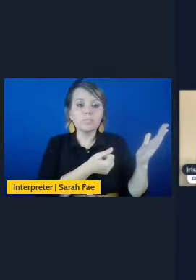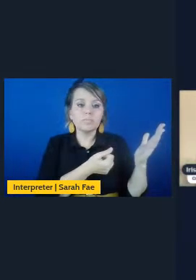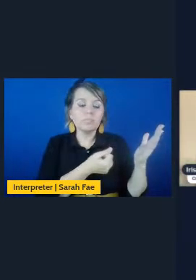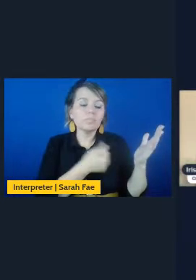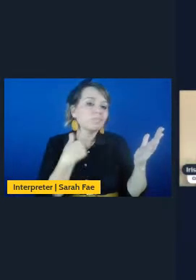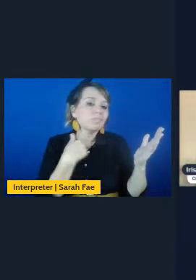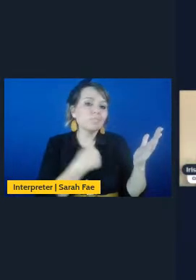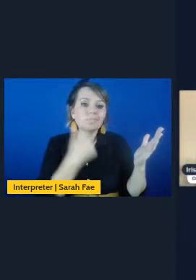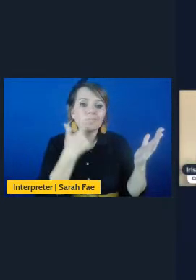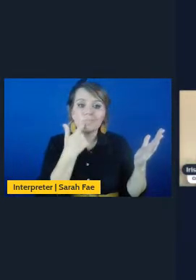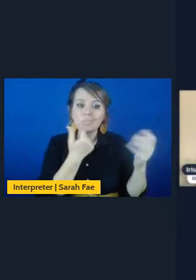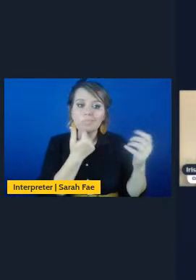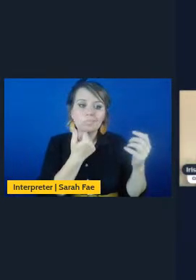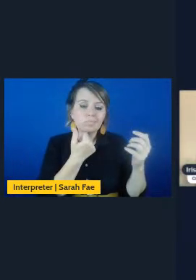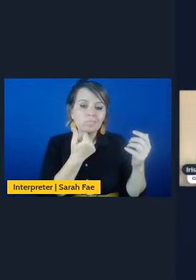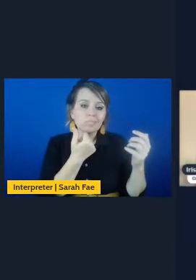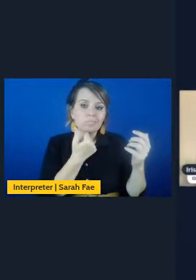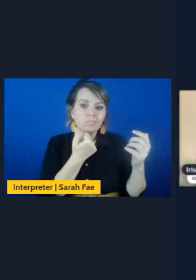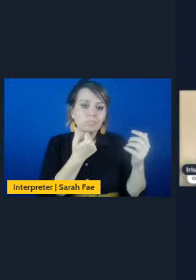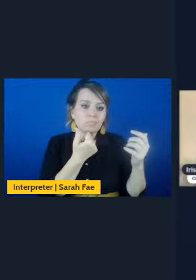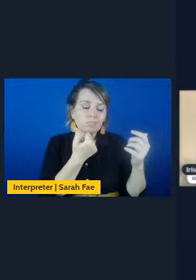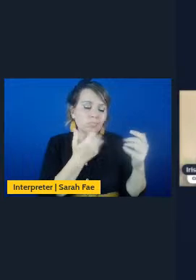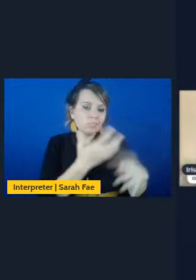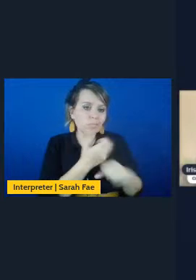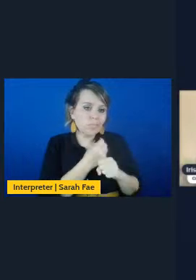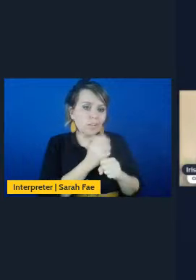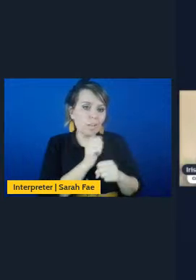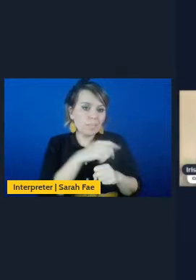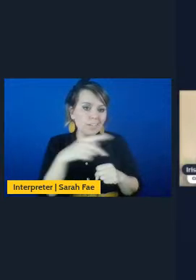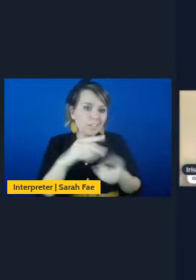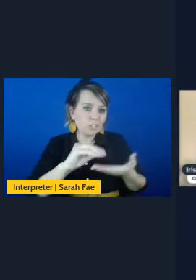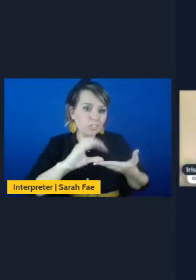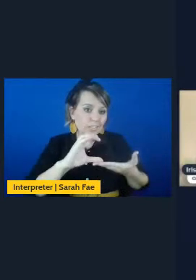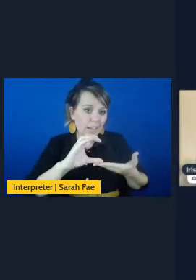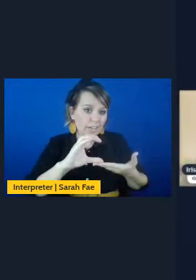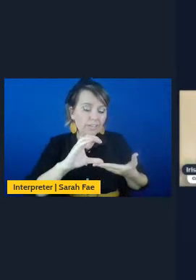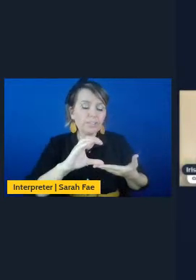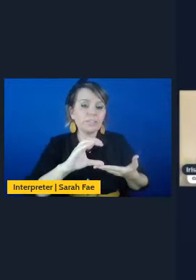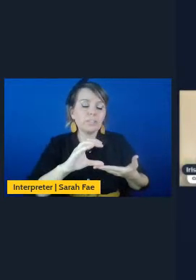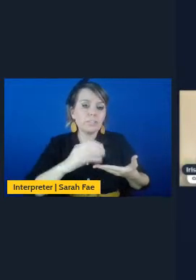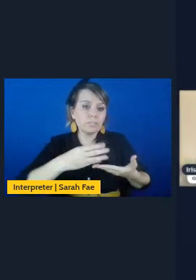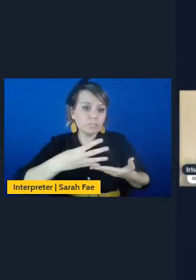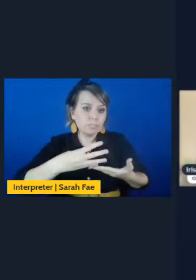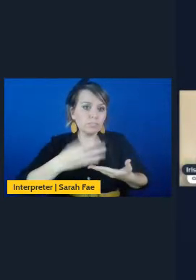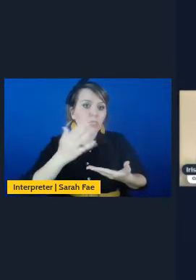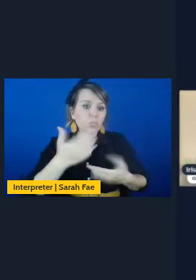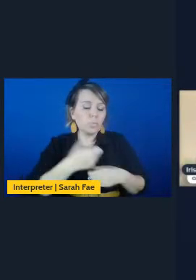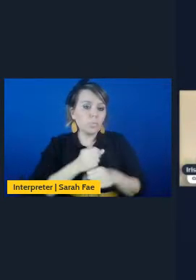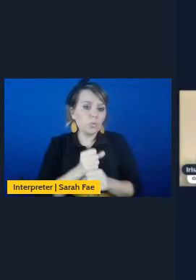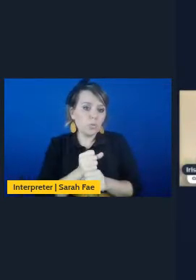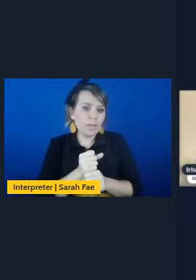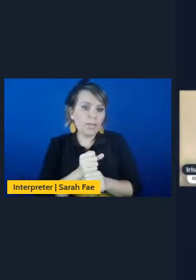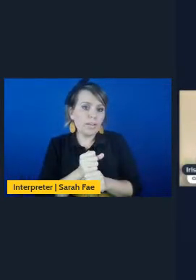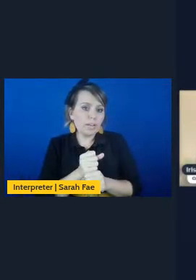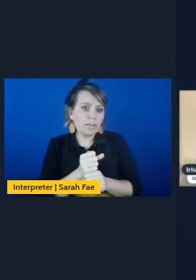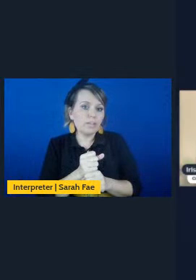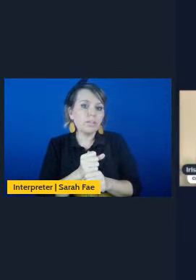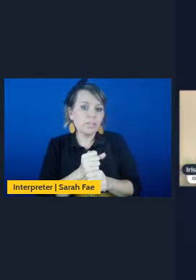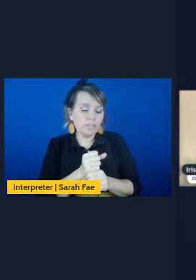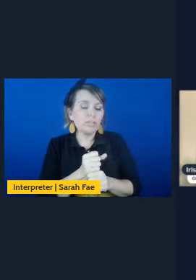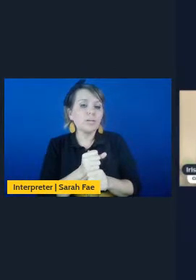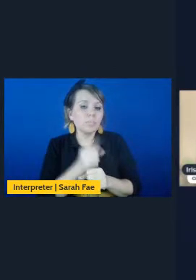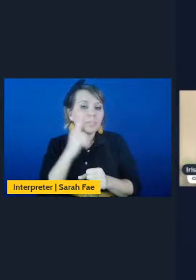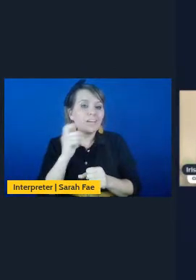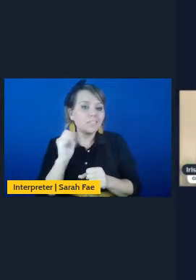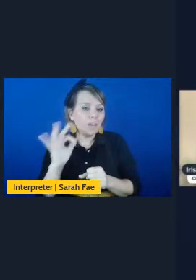registering the application stack as a stack which will be created in the context of the integration tests. We